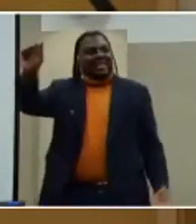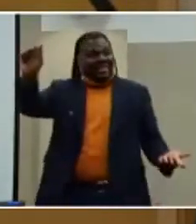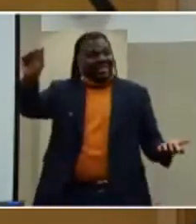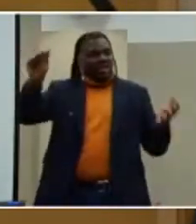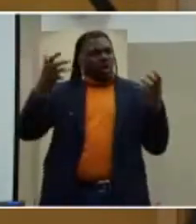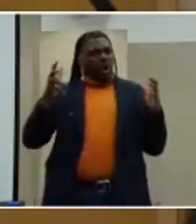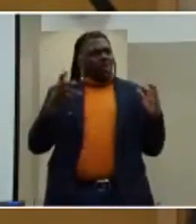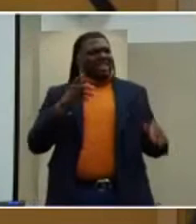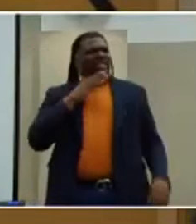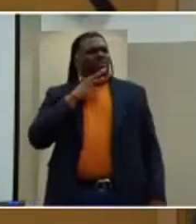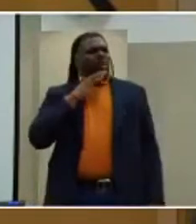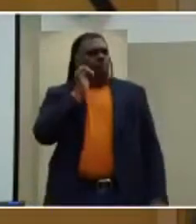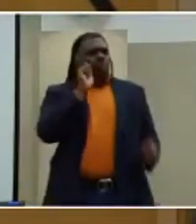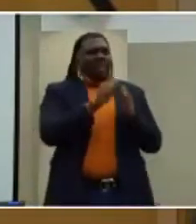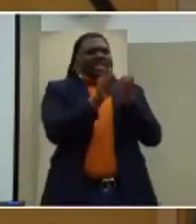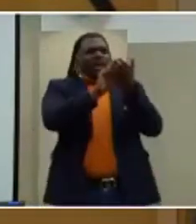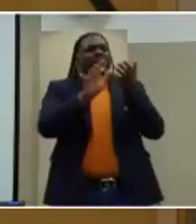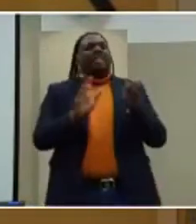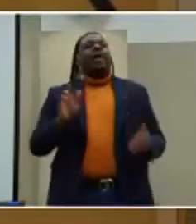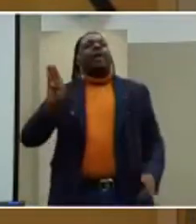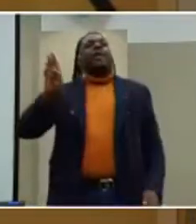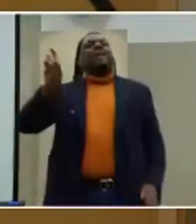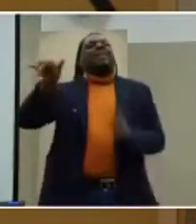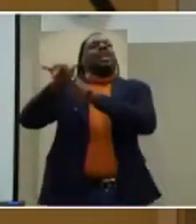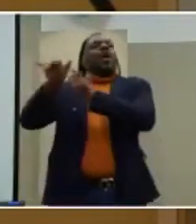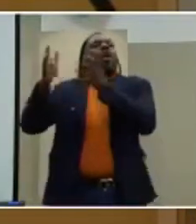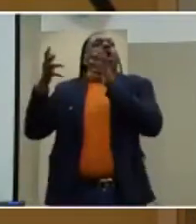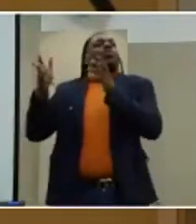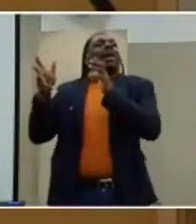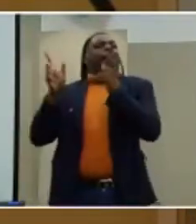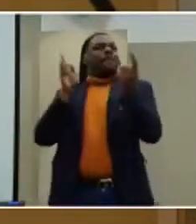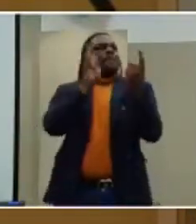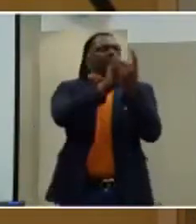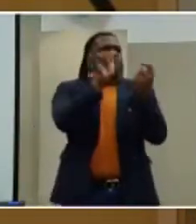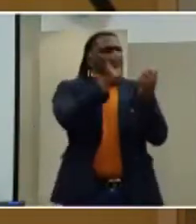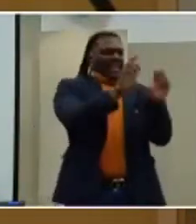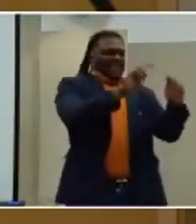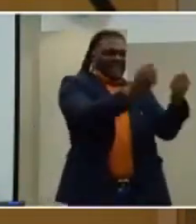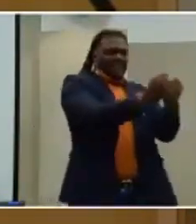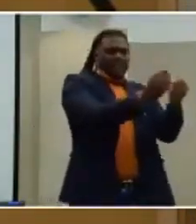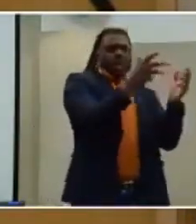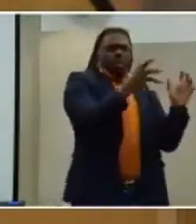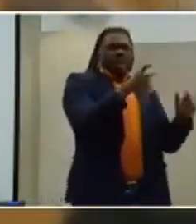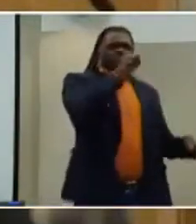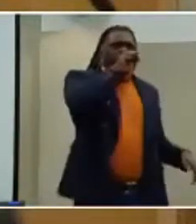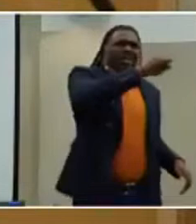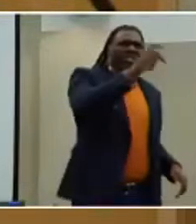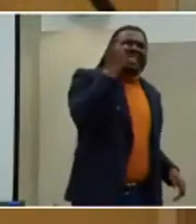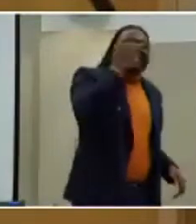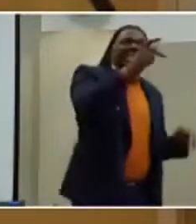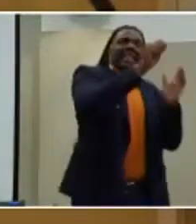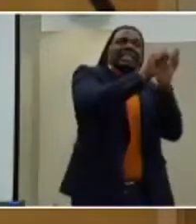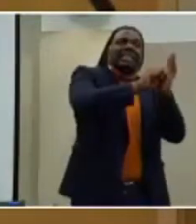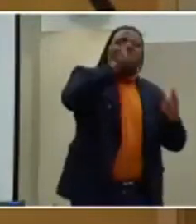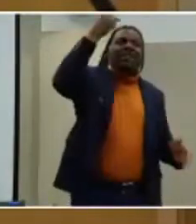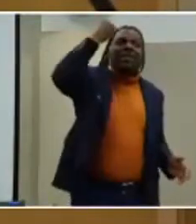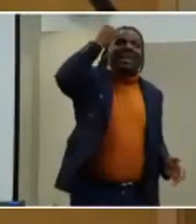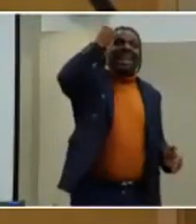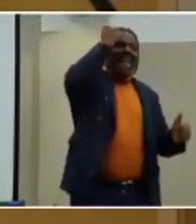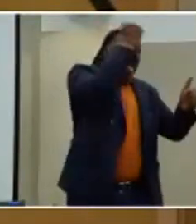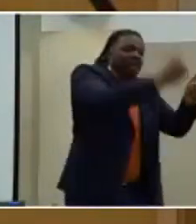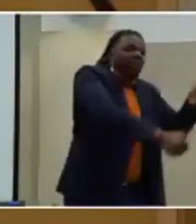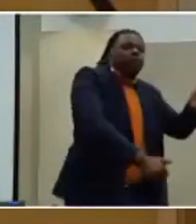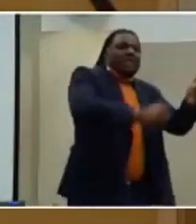I've already spoke with Secretary Beatty before when I met with her and her team, that I would love to see the state government, every